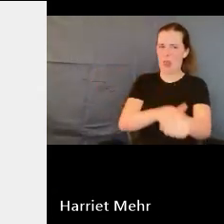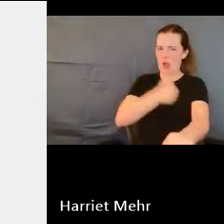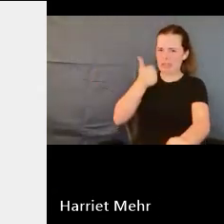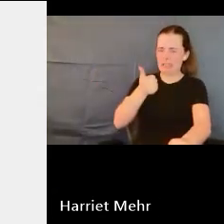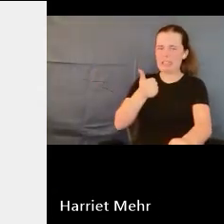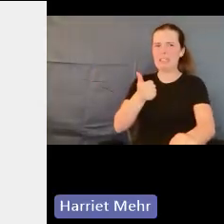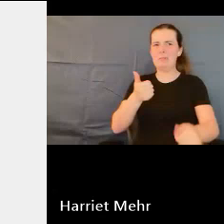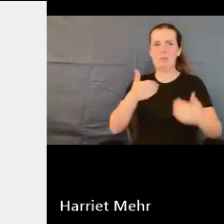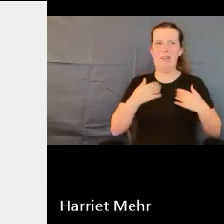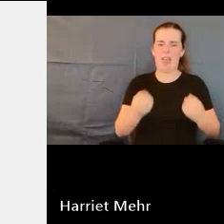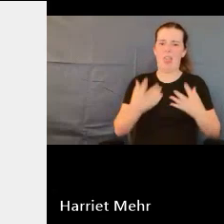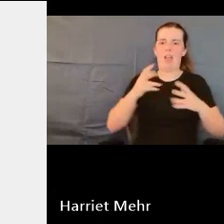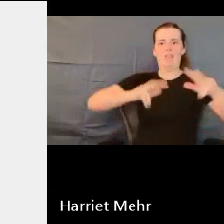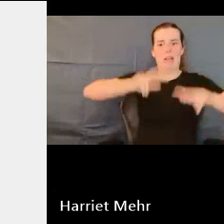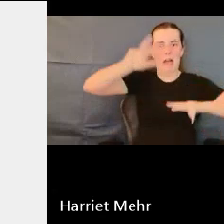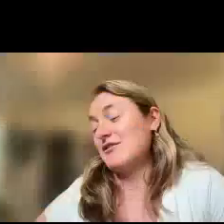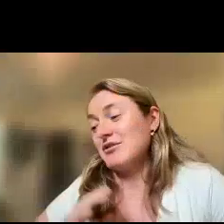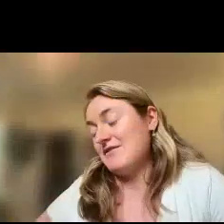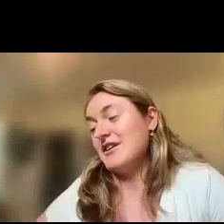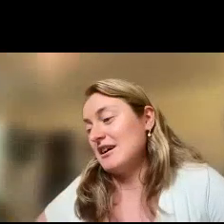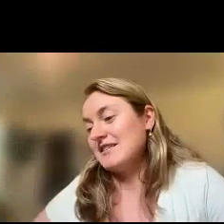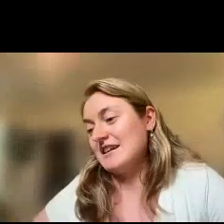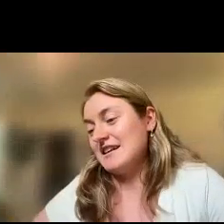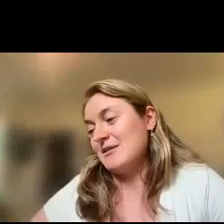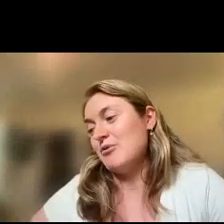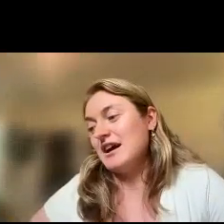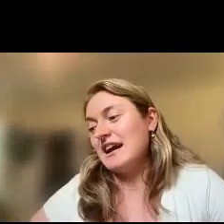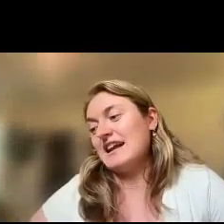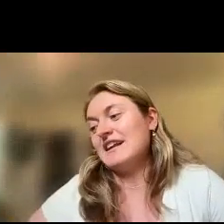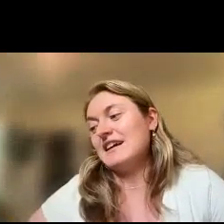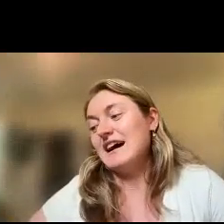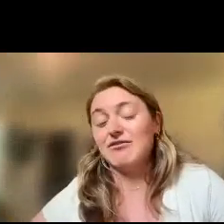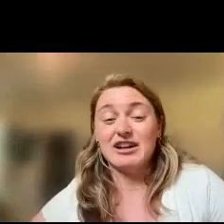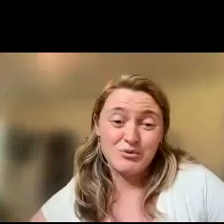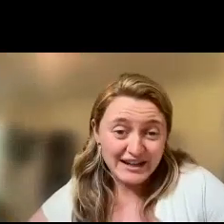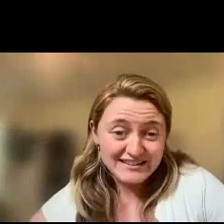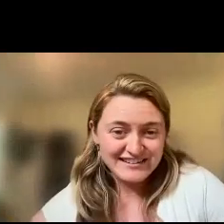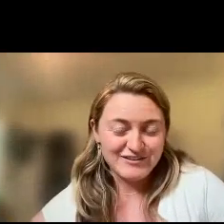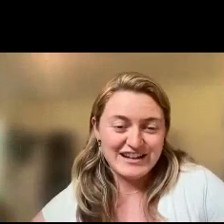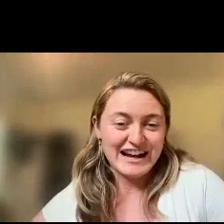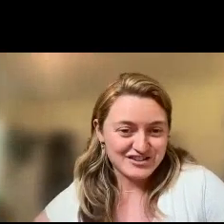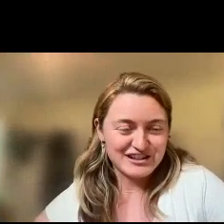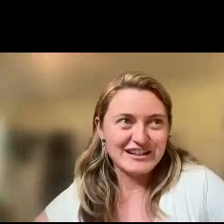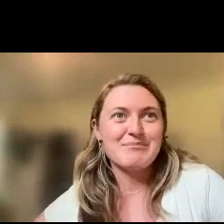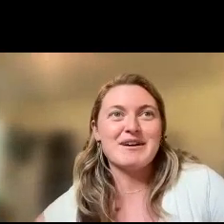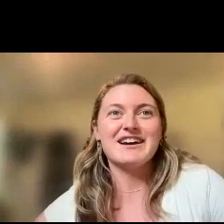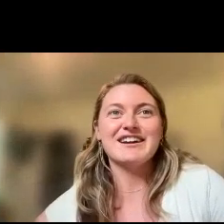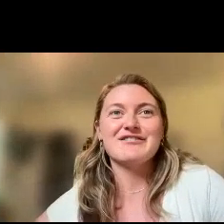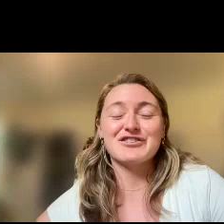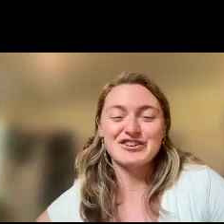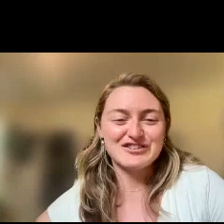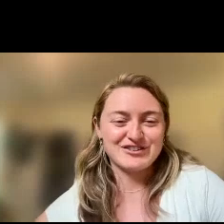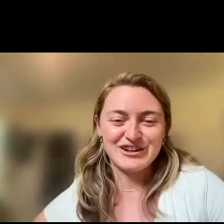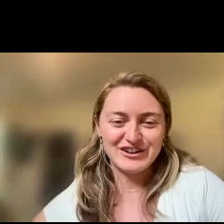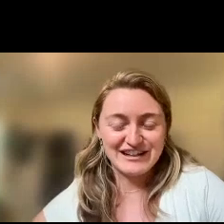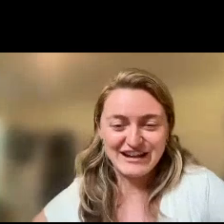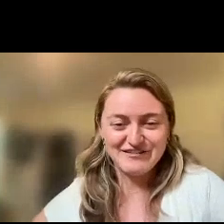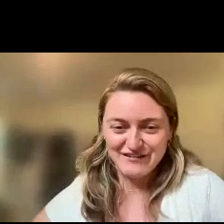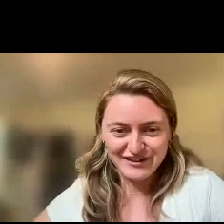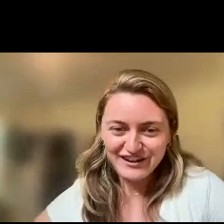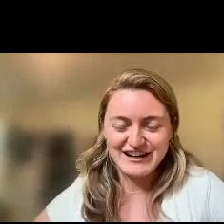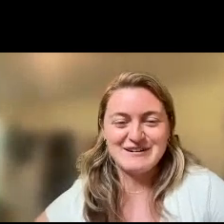on course with all the climbing. But it's a really fun race in the same way, and I've run it twice. It was actually my first